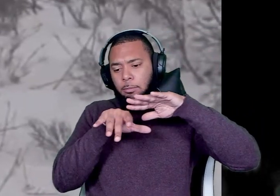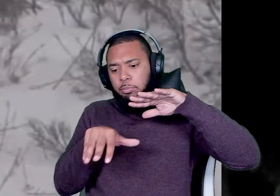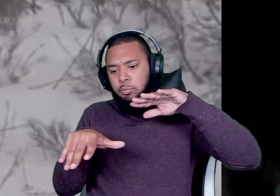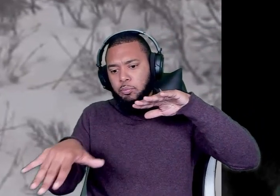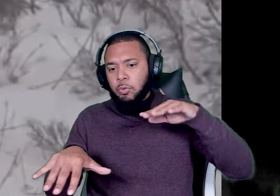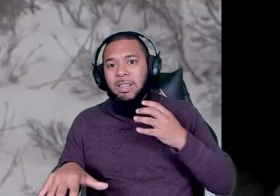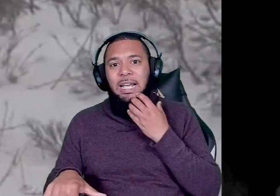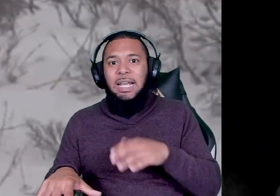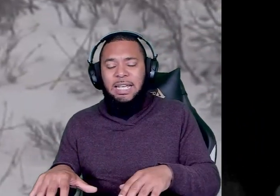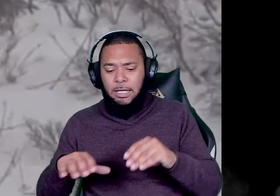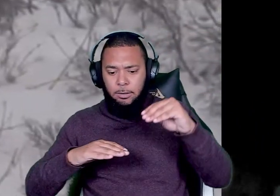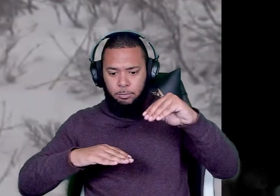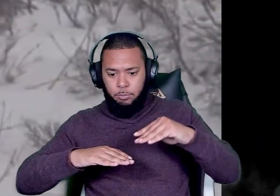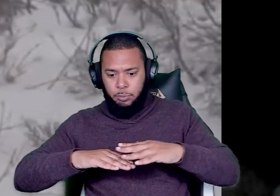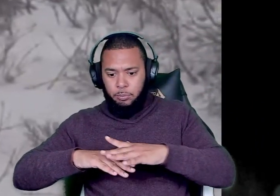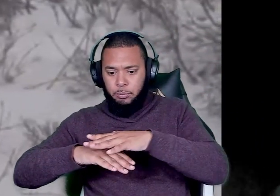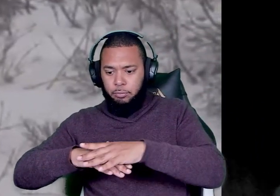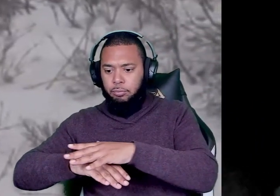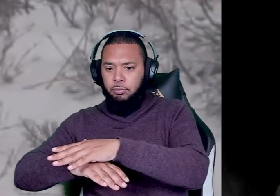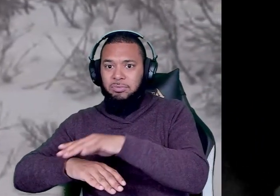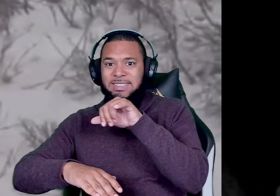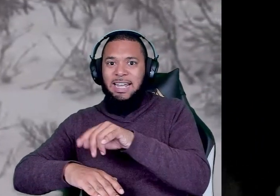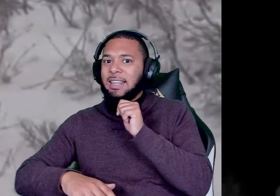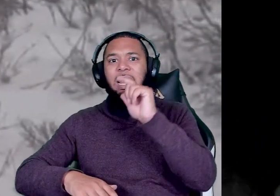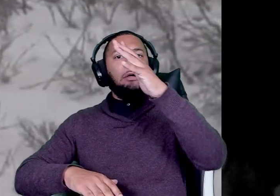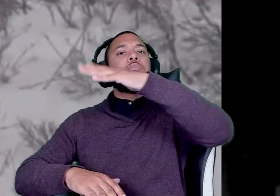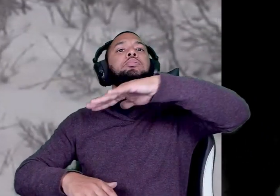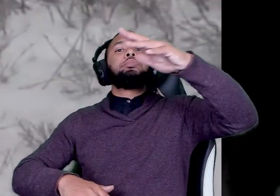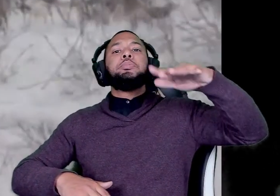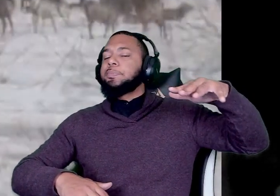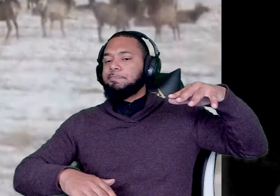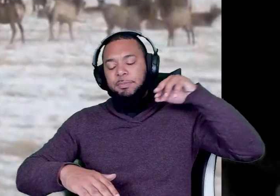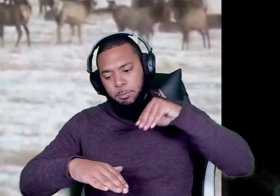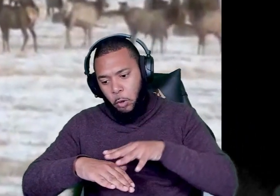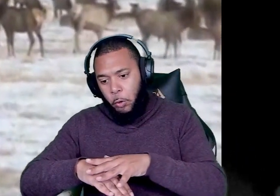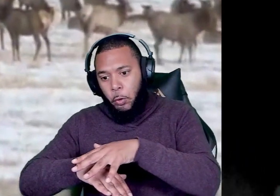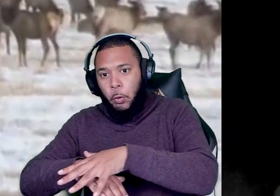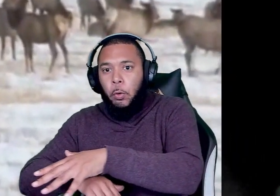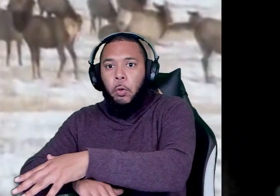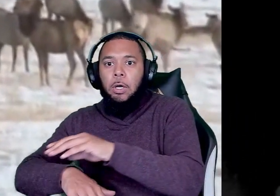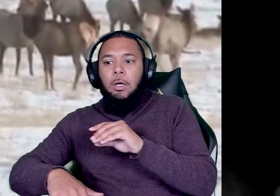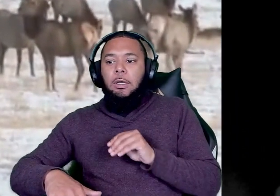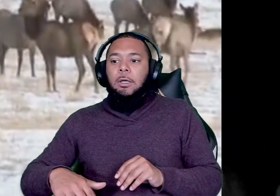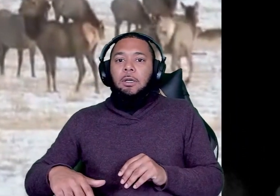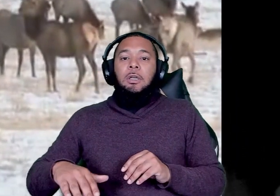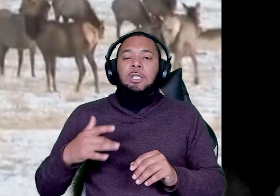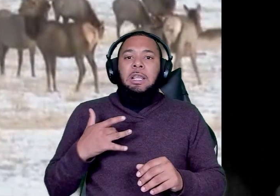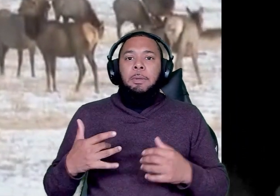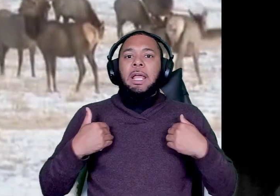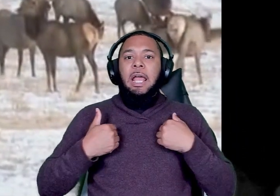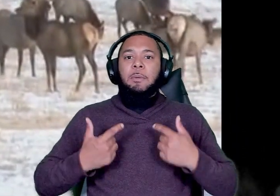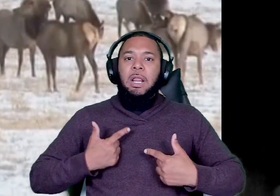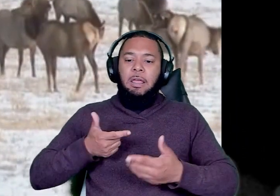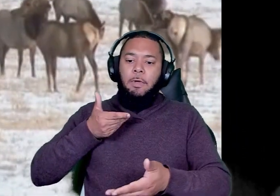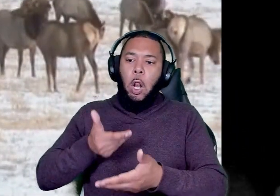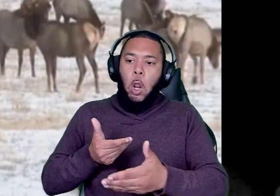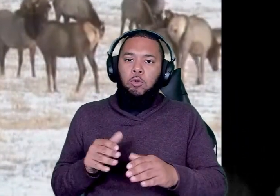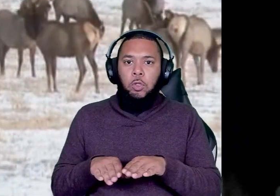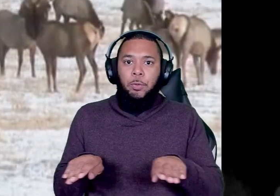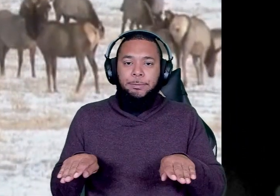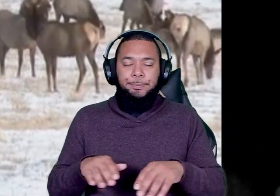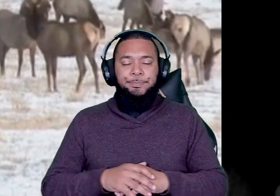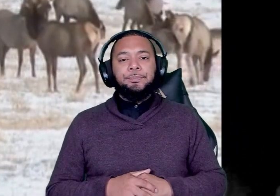more temperature or more heat closer to the ground. So most of the plants and animals are going to be those that live close to the ground. We are going to have